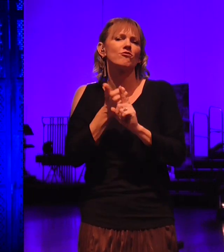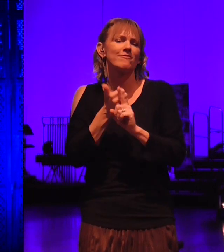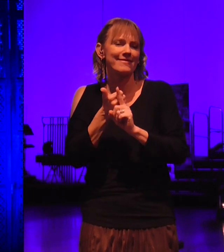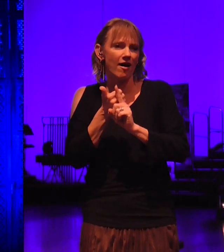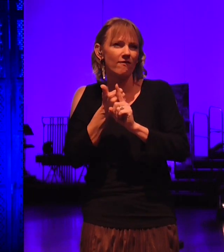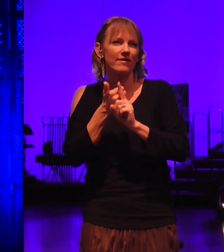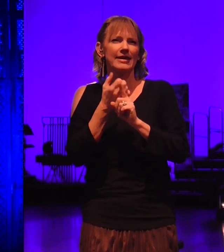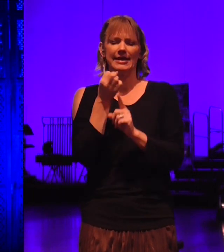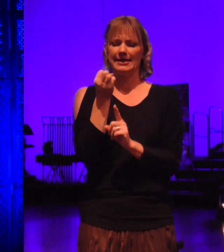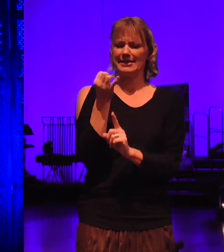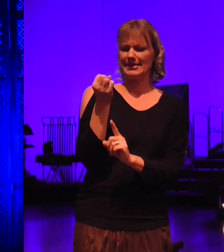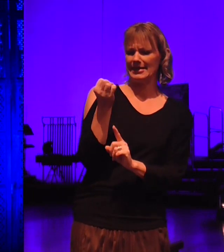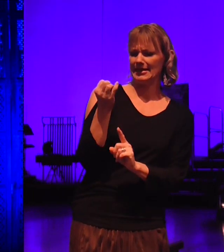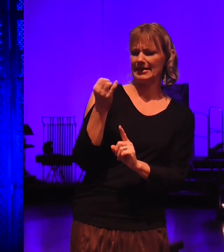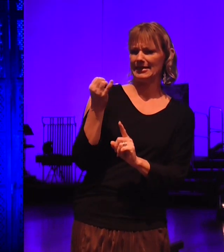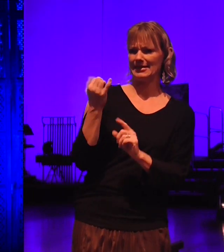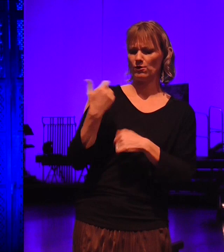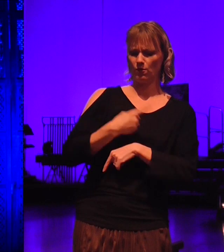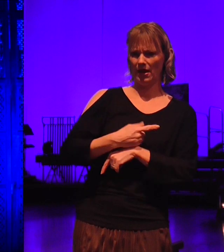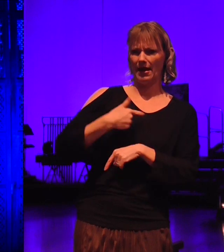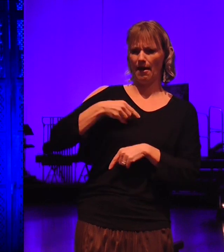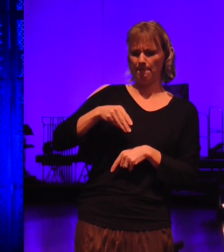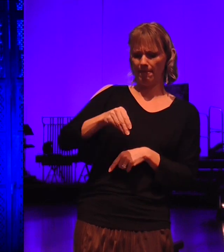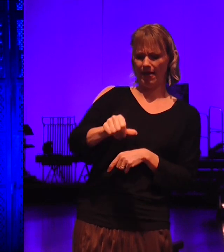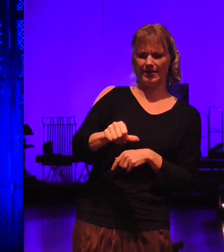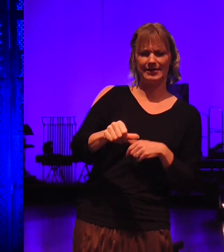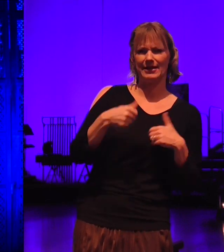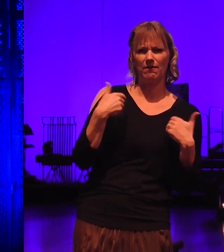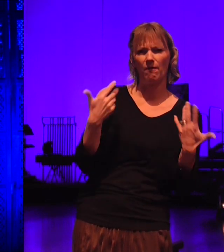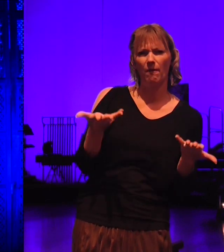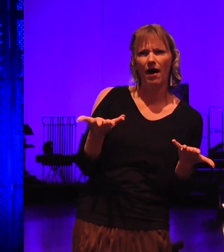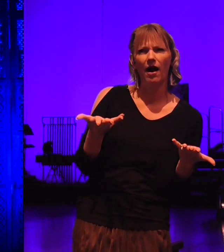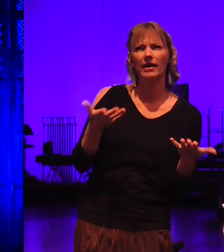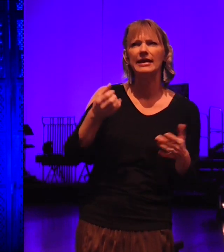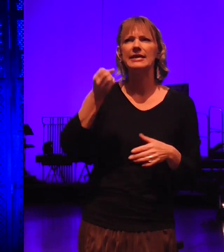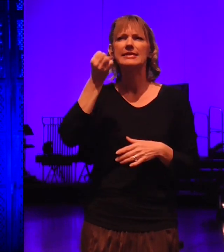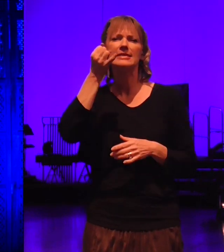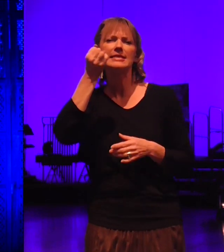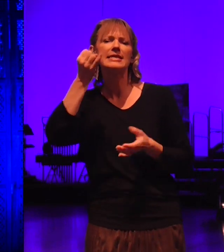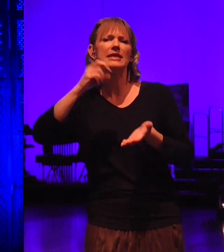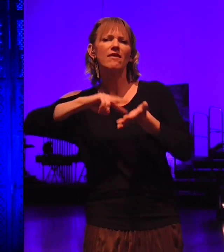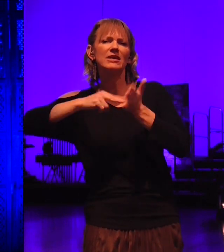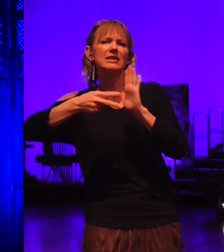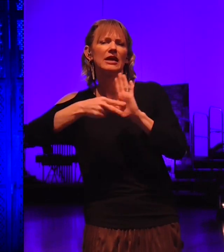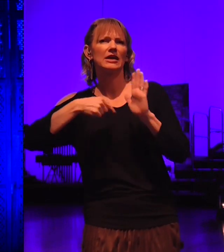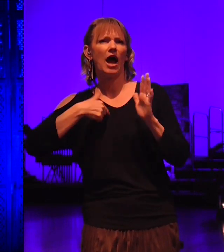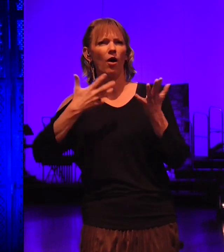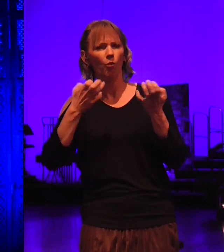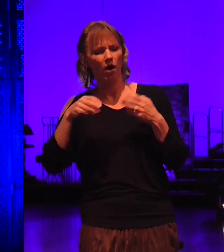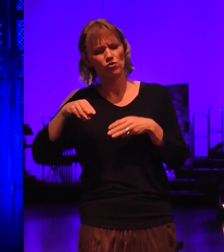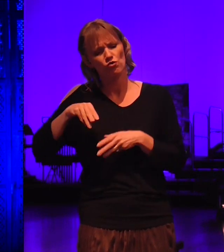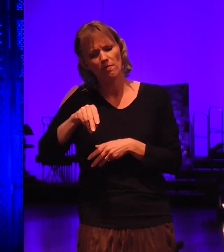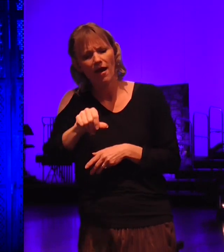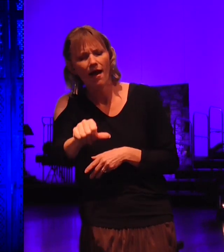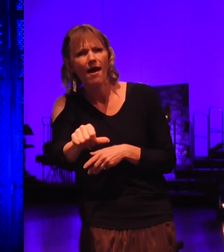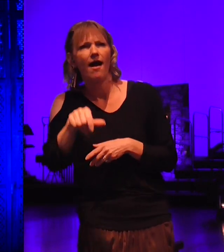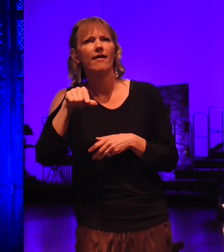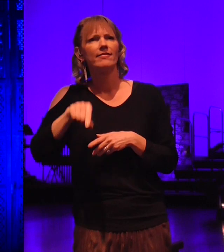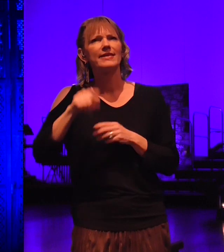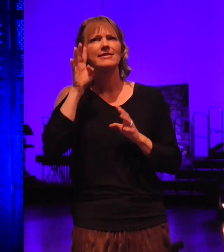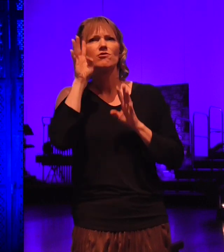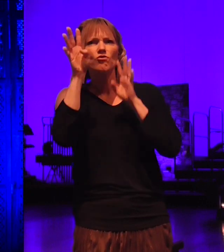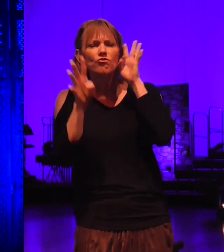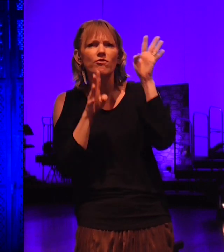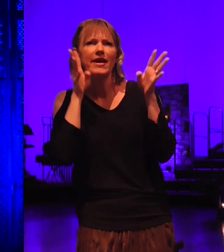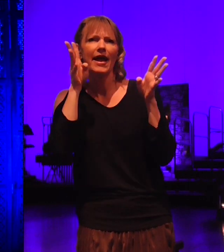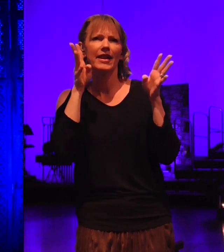I planting today? What is a seed of intention that I want to plant in the creative medium of my